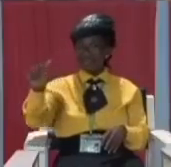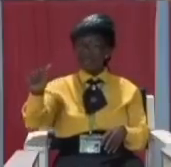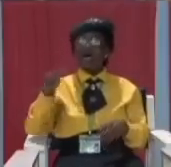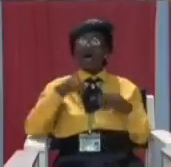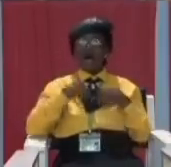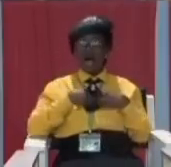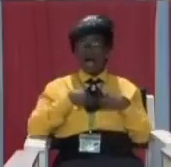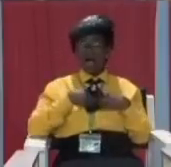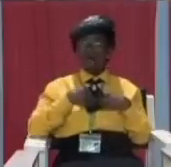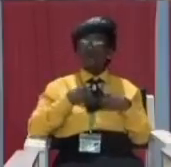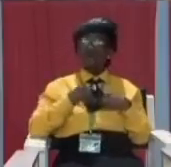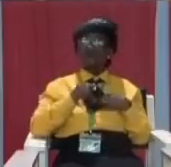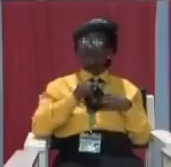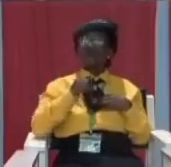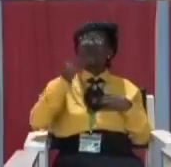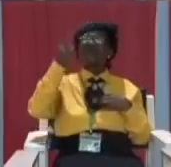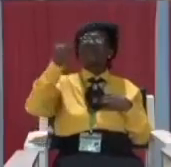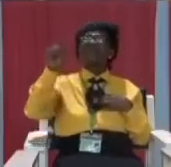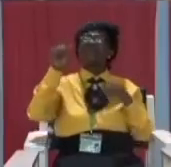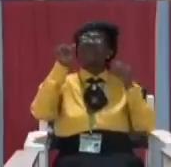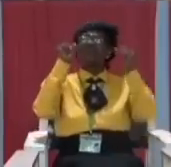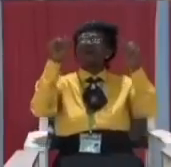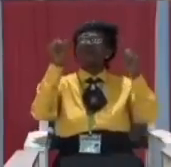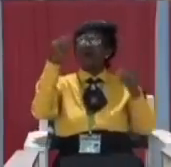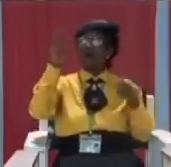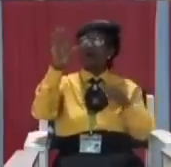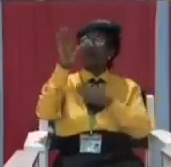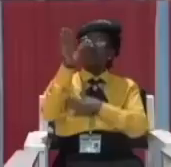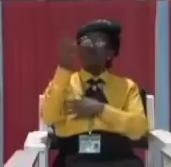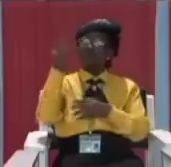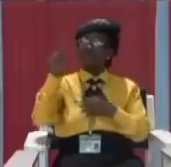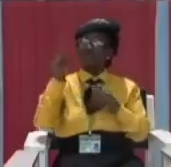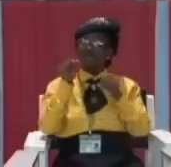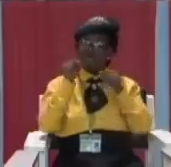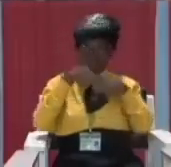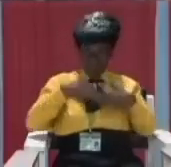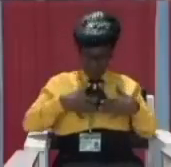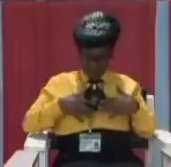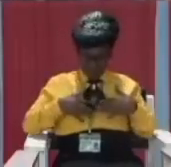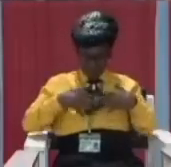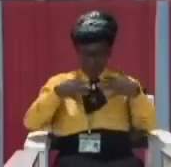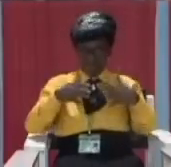God, a breath of the Almighty.